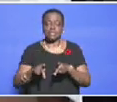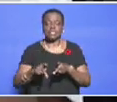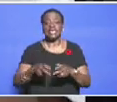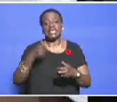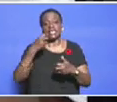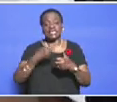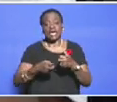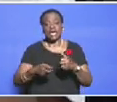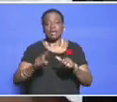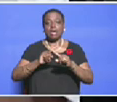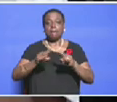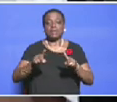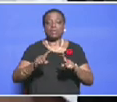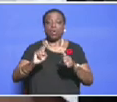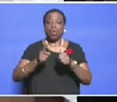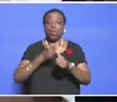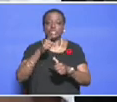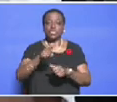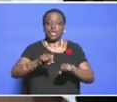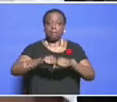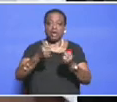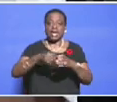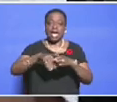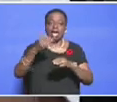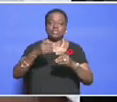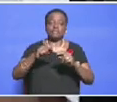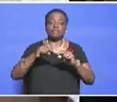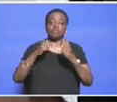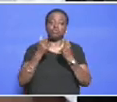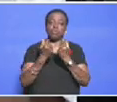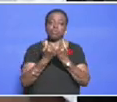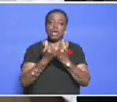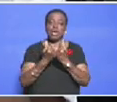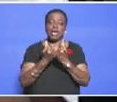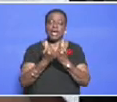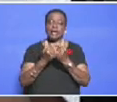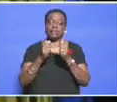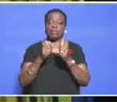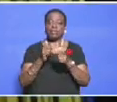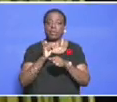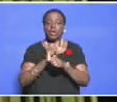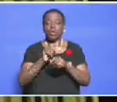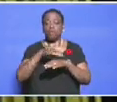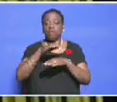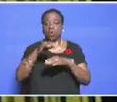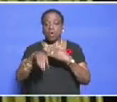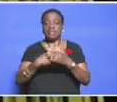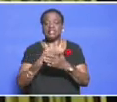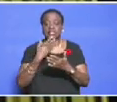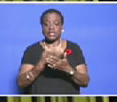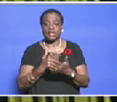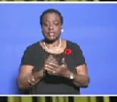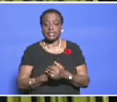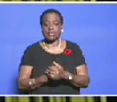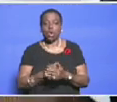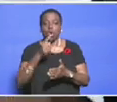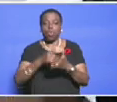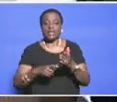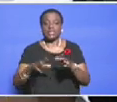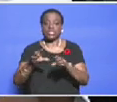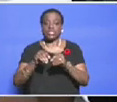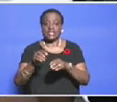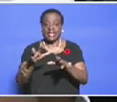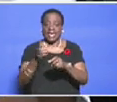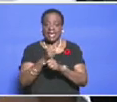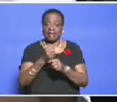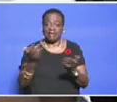but once you are able to break out of that category and win overall, then there's your pro card. Now as for what it took to get to this point. To